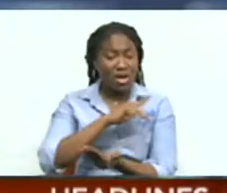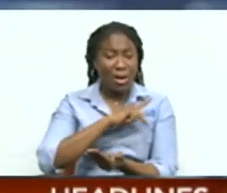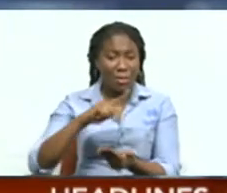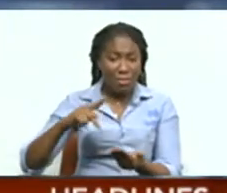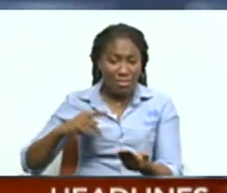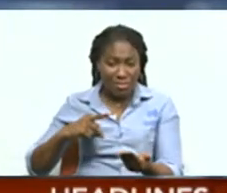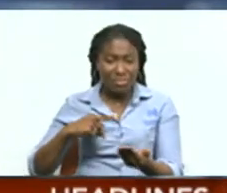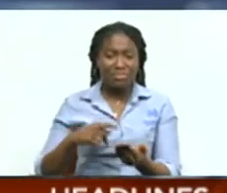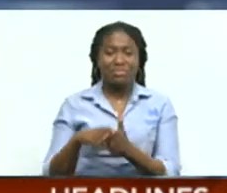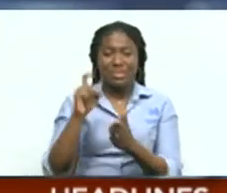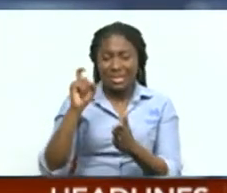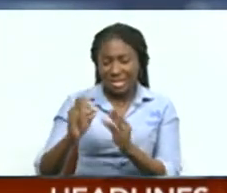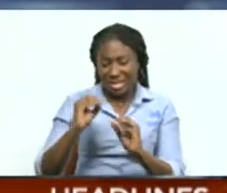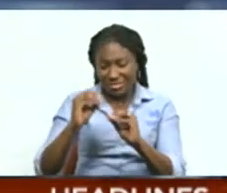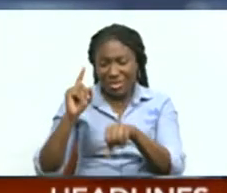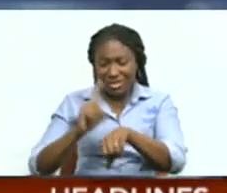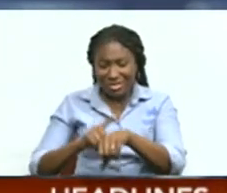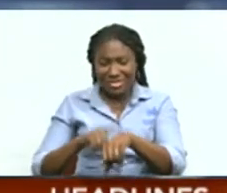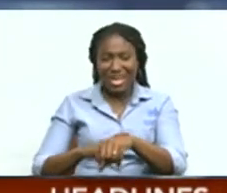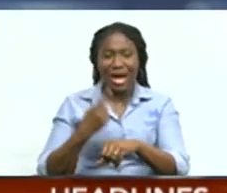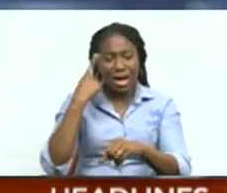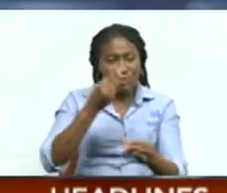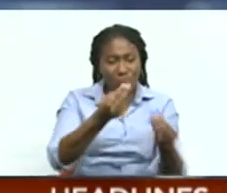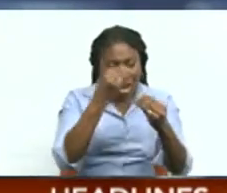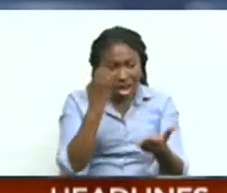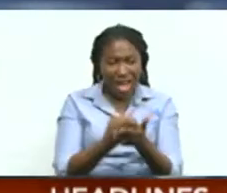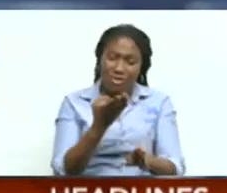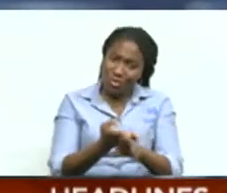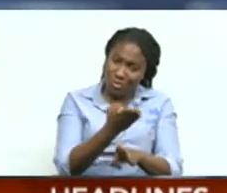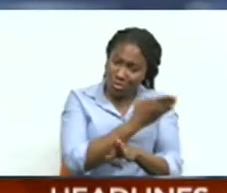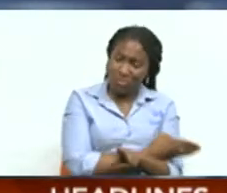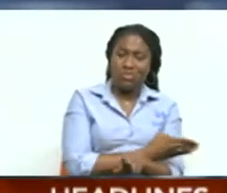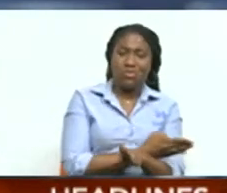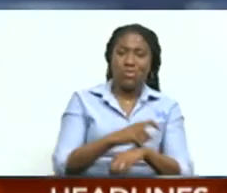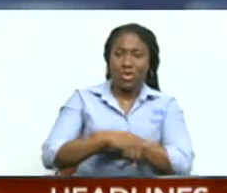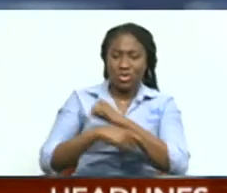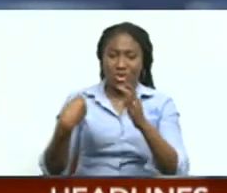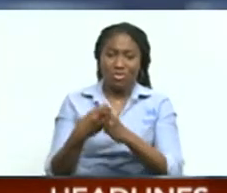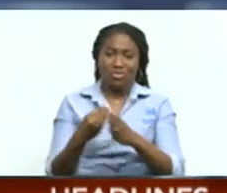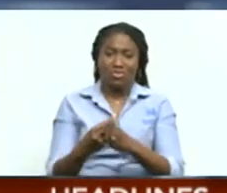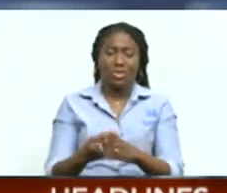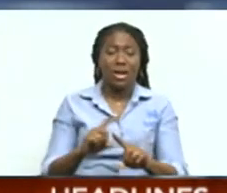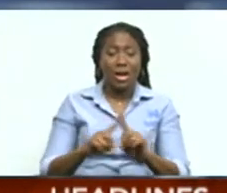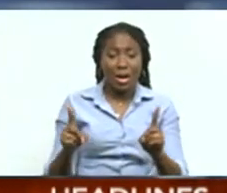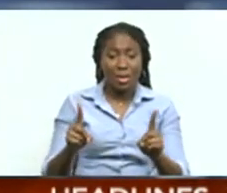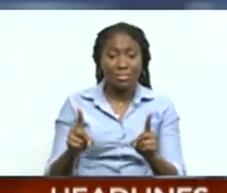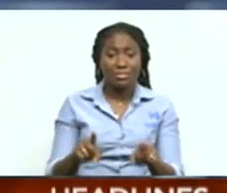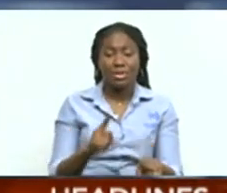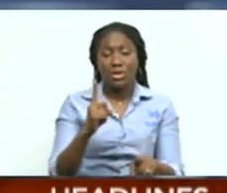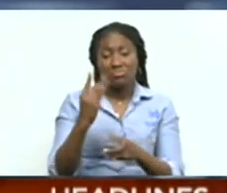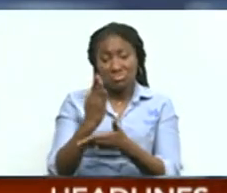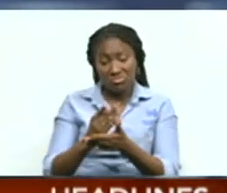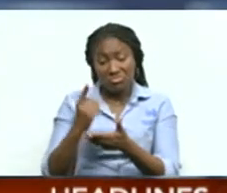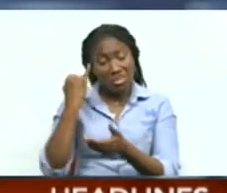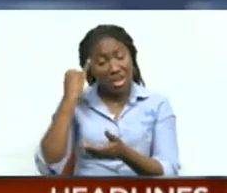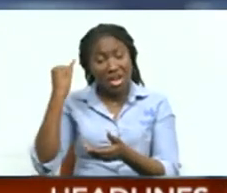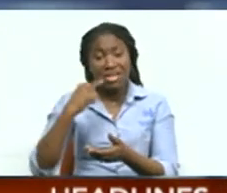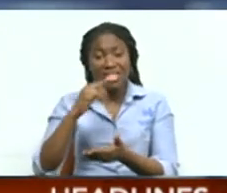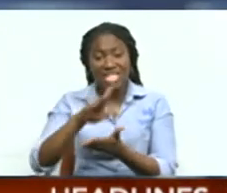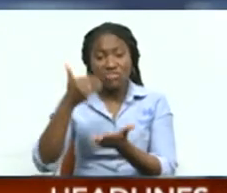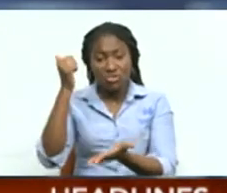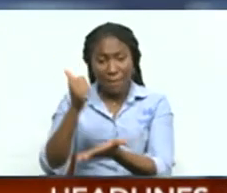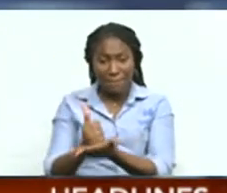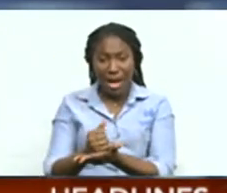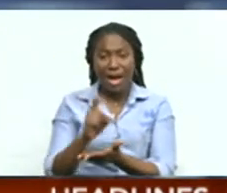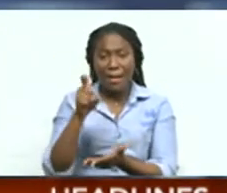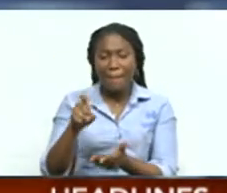frame for financial institutions to produce witness statements on money laundering matters. However, Scotland proposed the central bank issue a